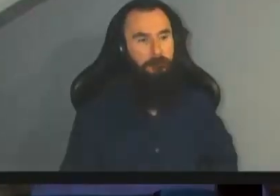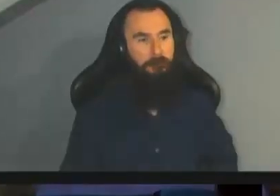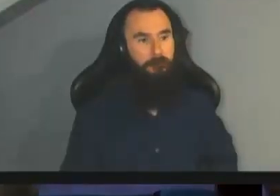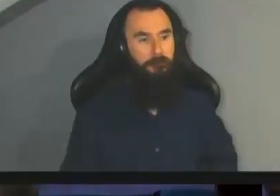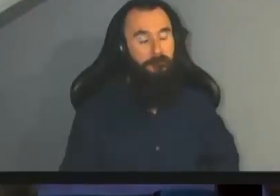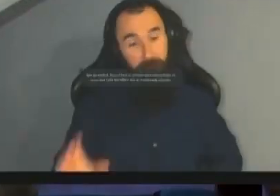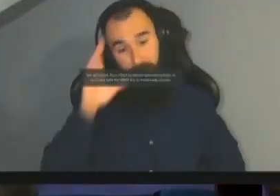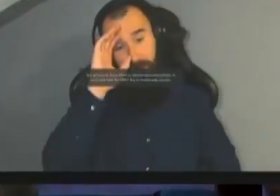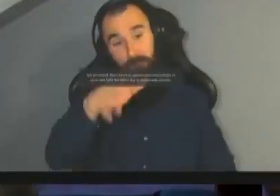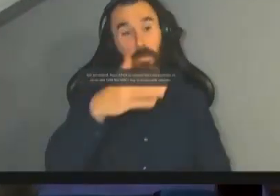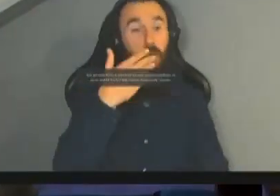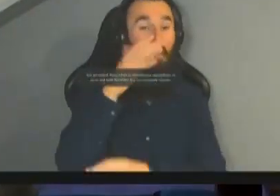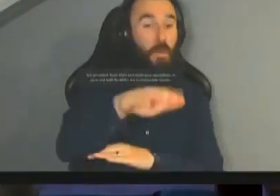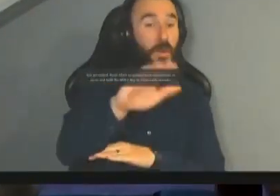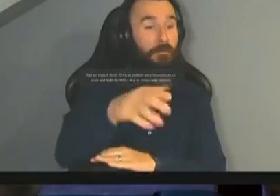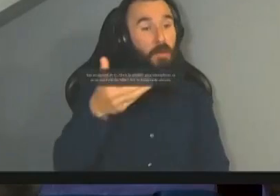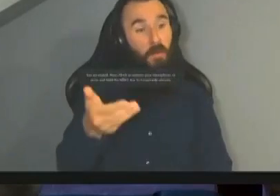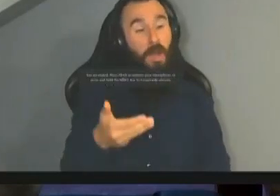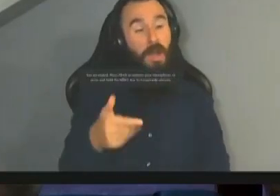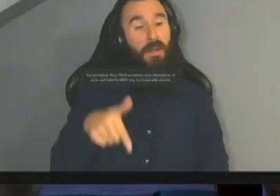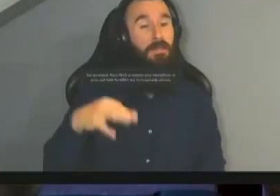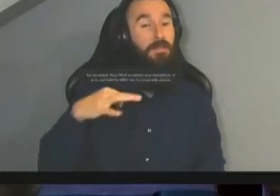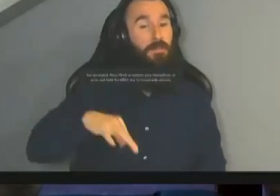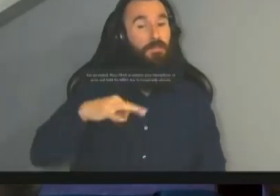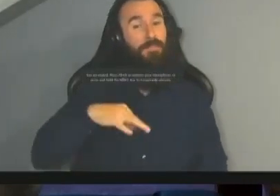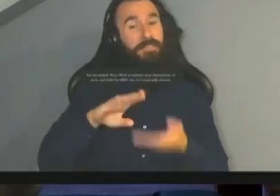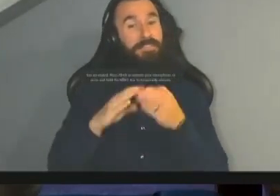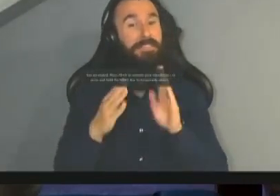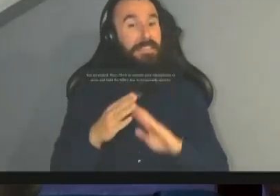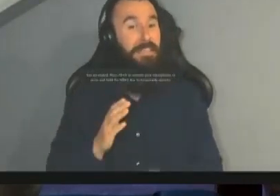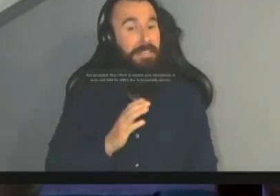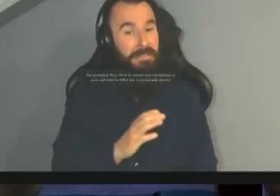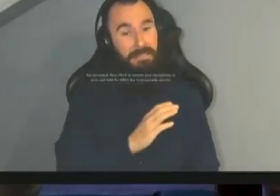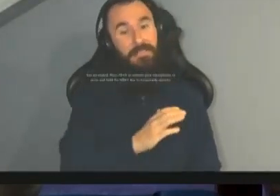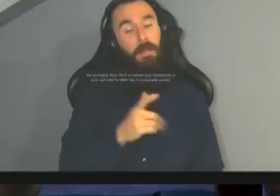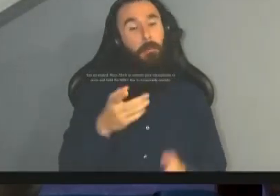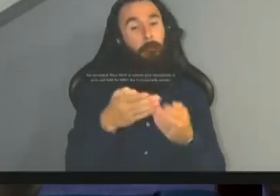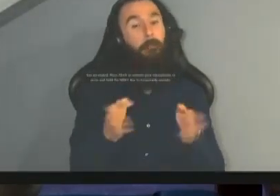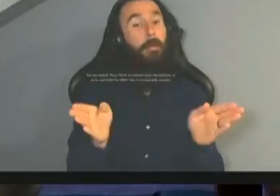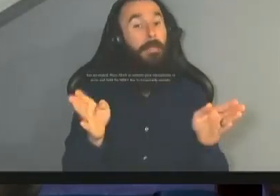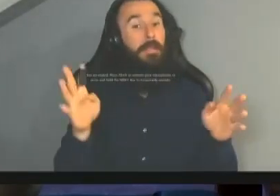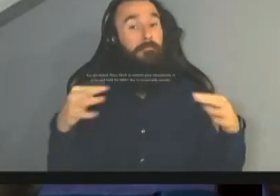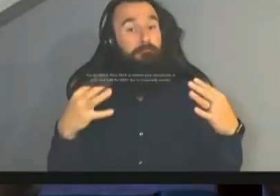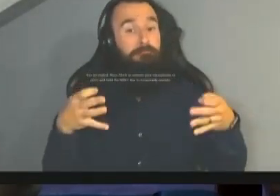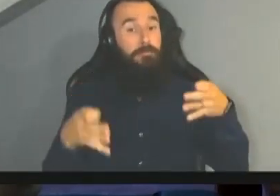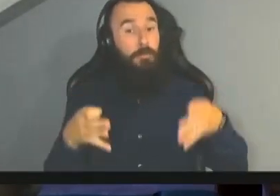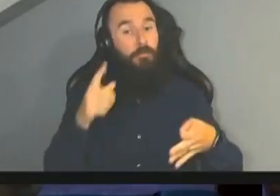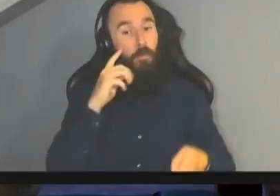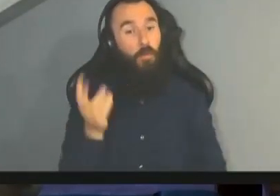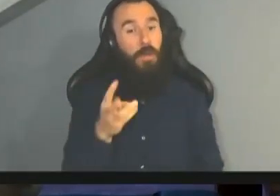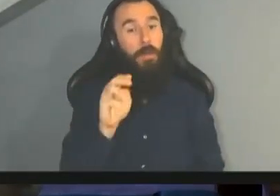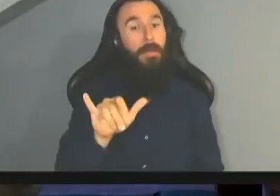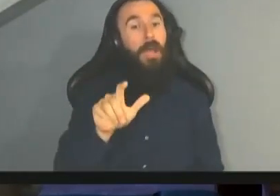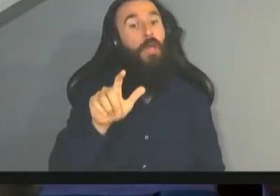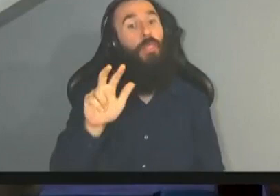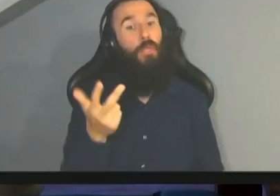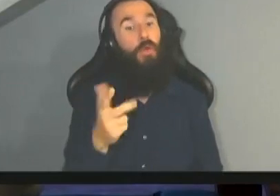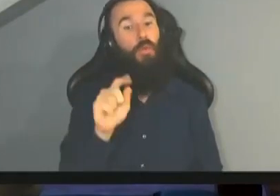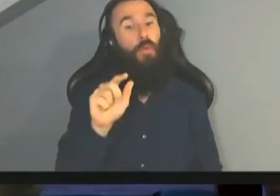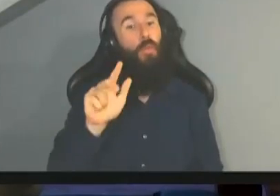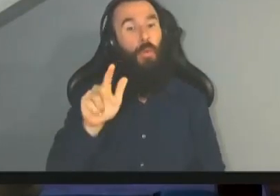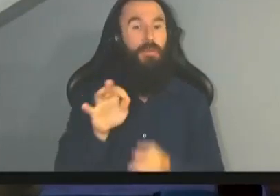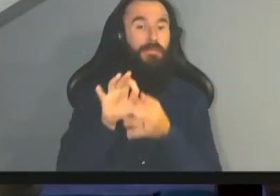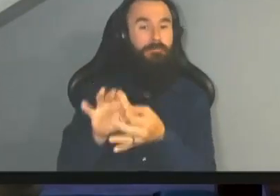Good afternoon and welcome to Pittsburgh City Council's Cablecast public hearing for Wednesday, May 3rd, 2023, relative to Bill